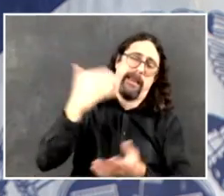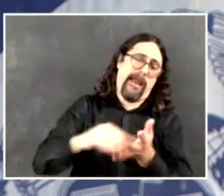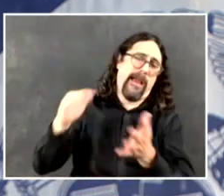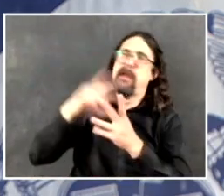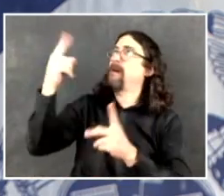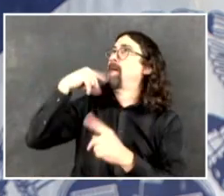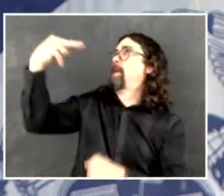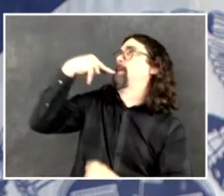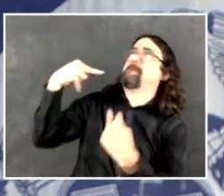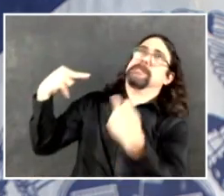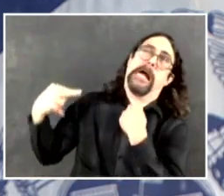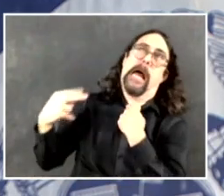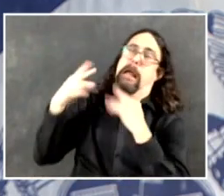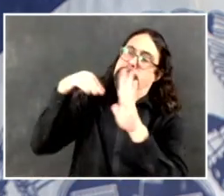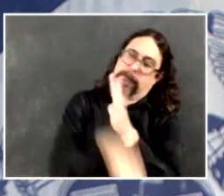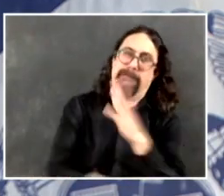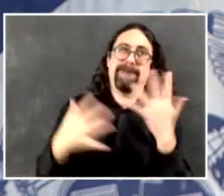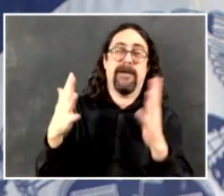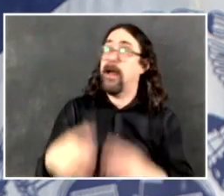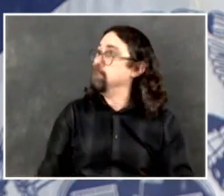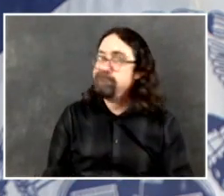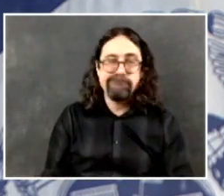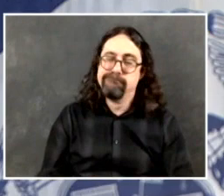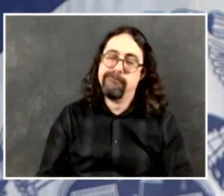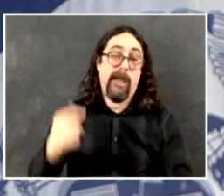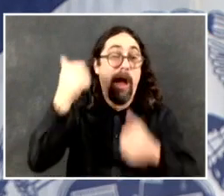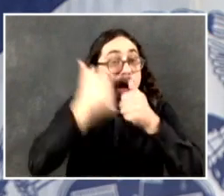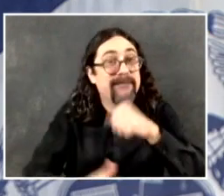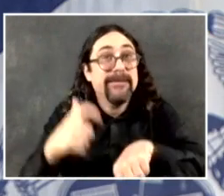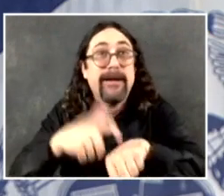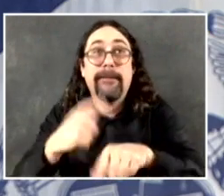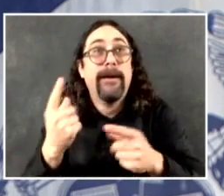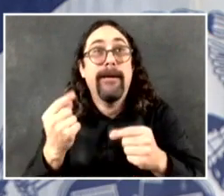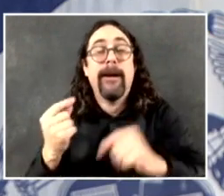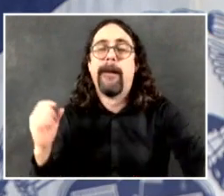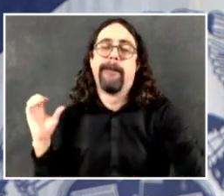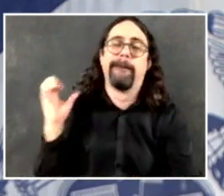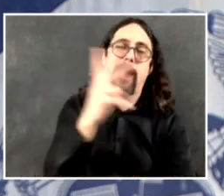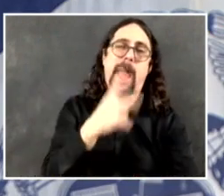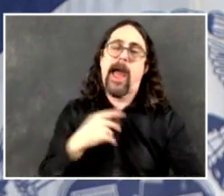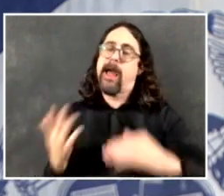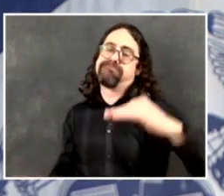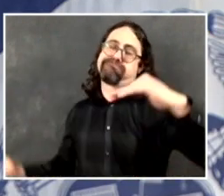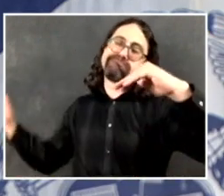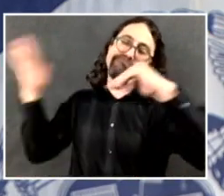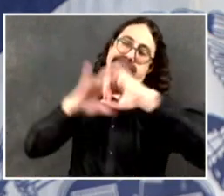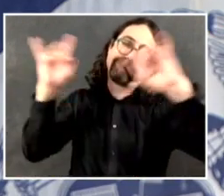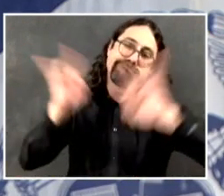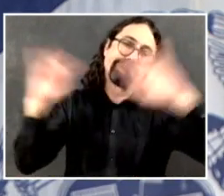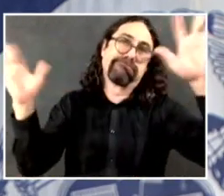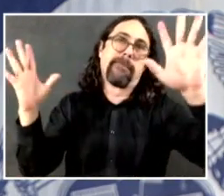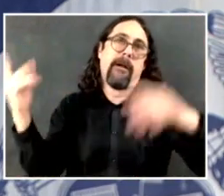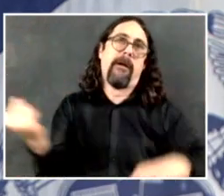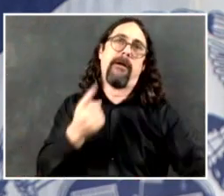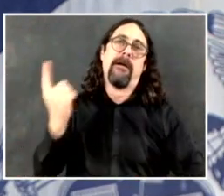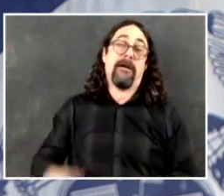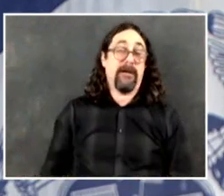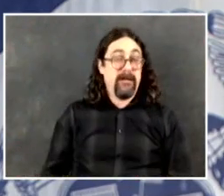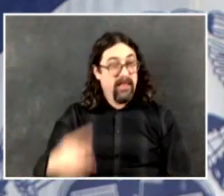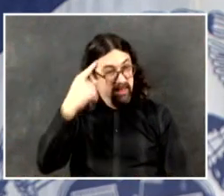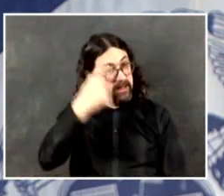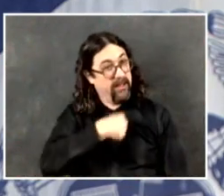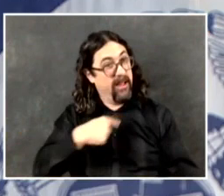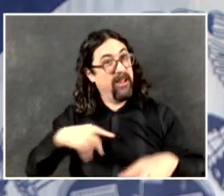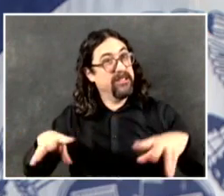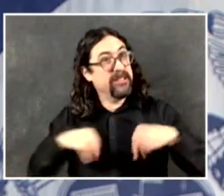disparities that we've seen to exist in the future. We'll fight every single day. We know these are intractable problems, or at